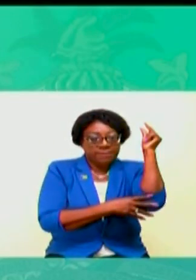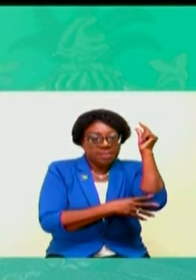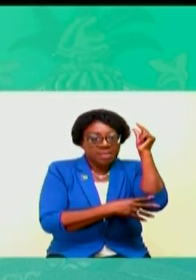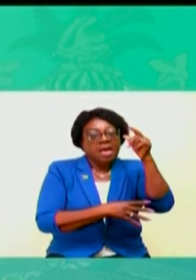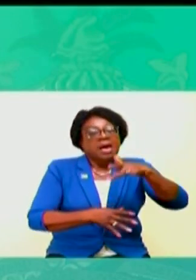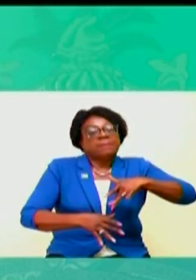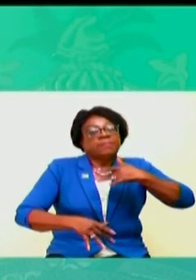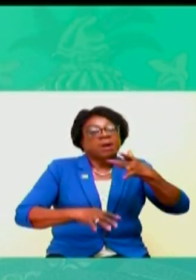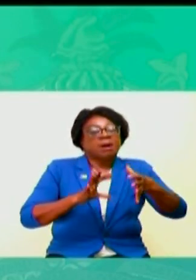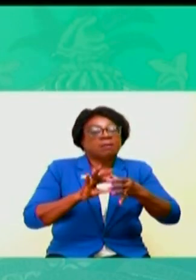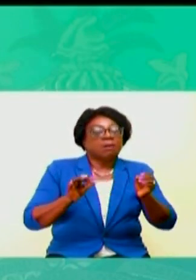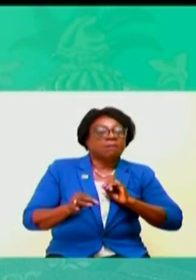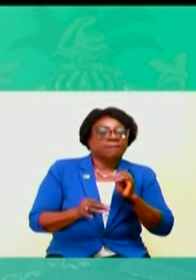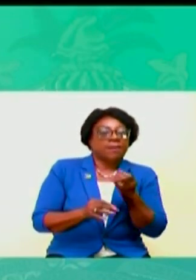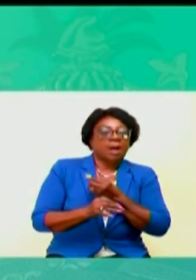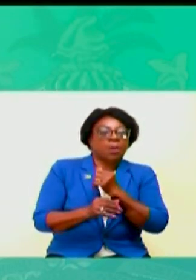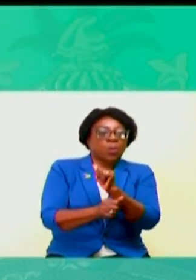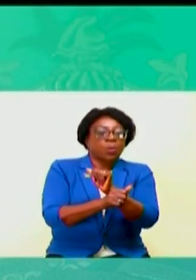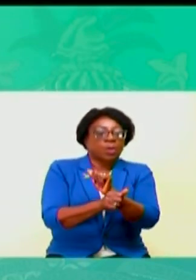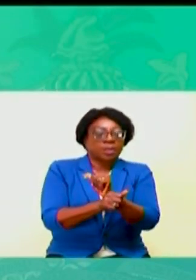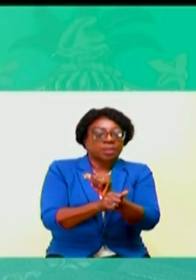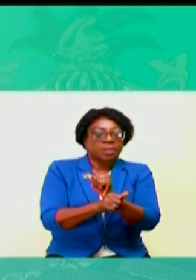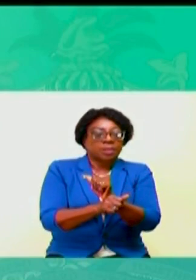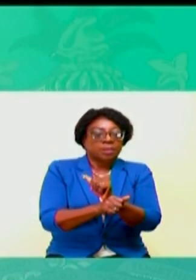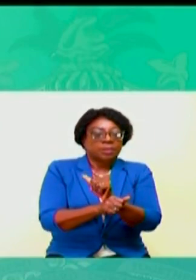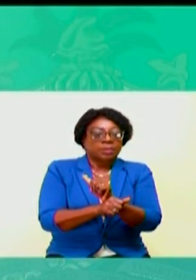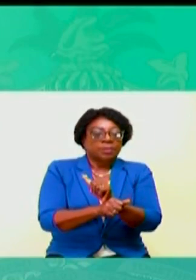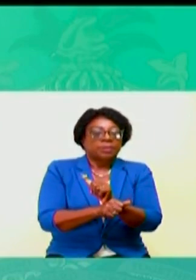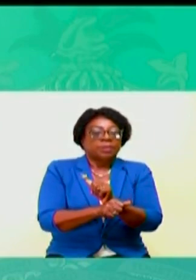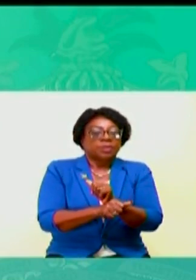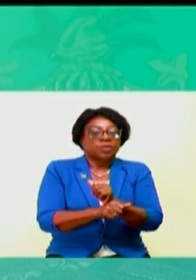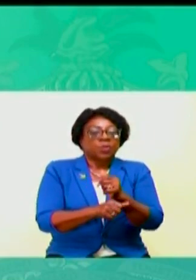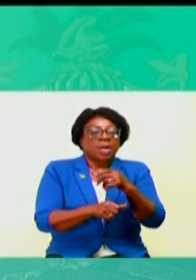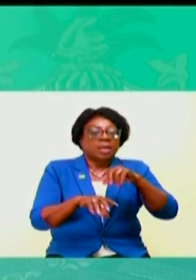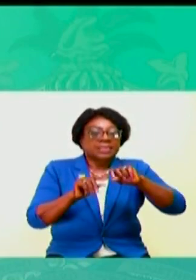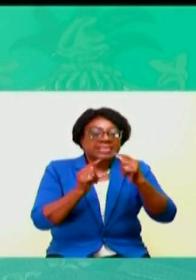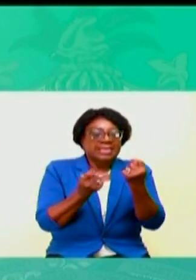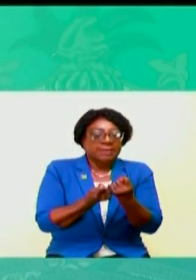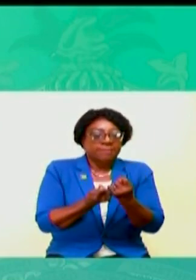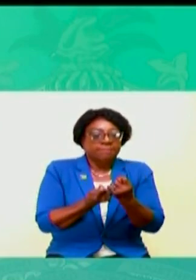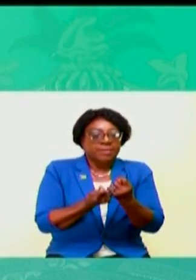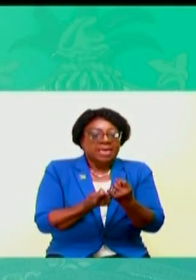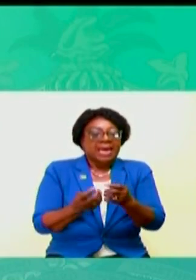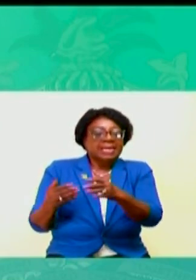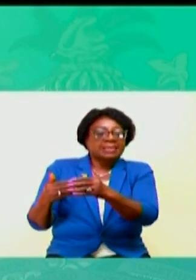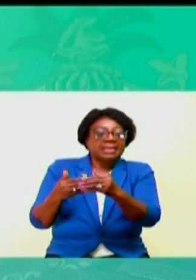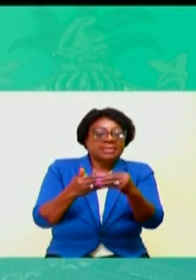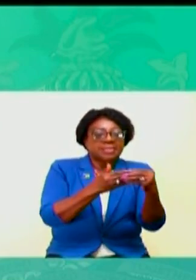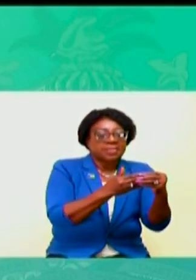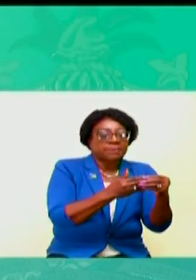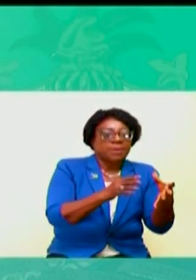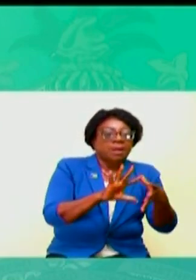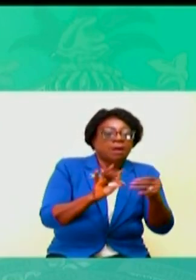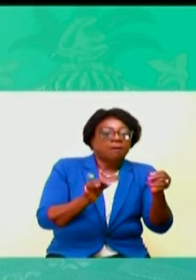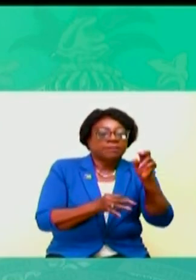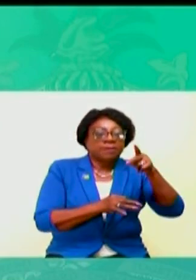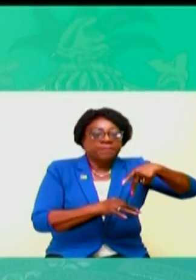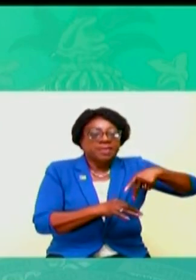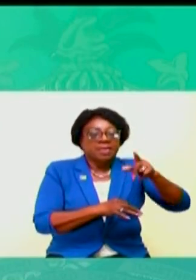work. To my cabinet colleagues, our parliamentary team, and the leadership of the Progressive Liberal